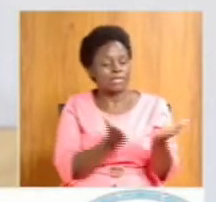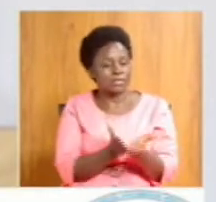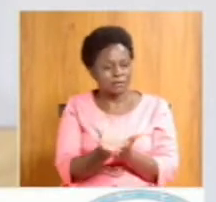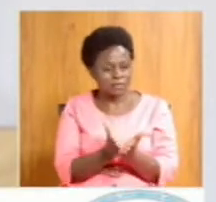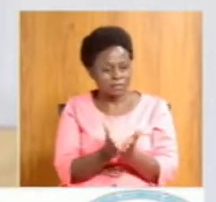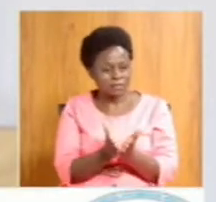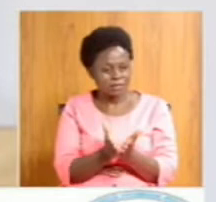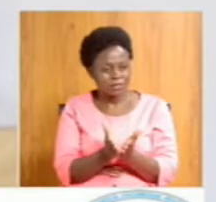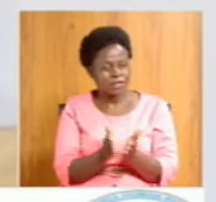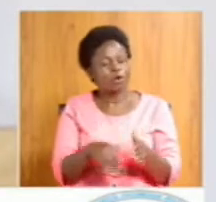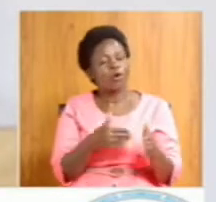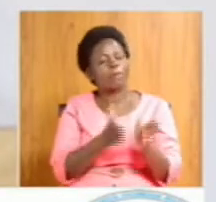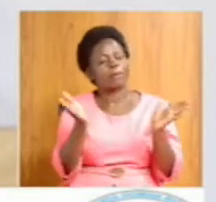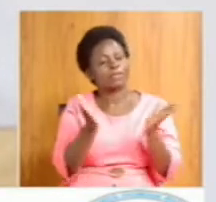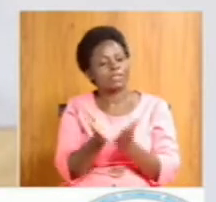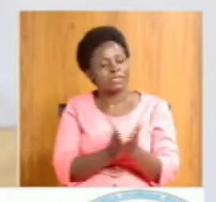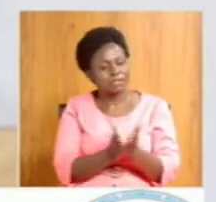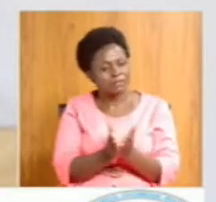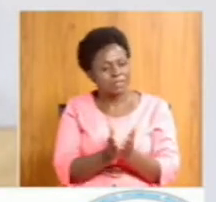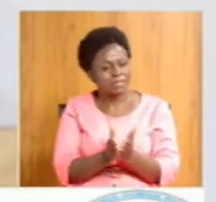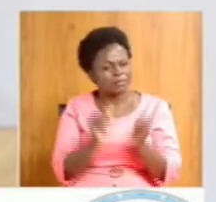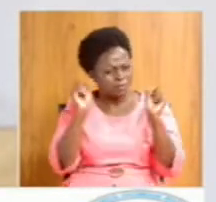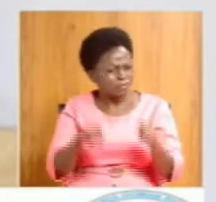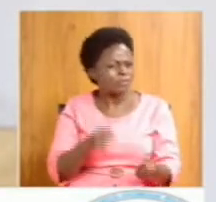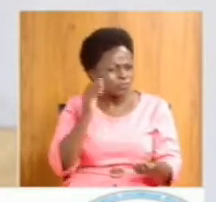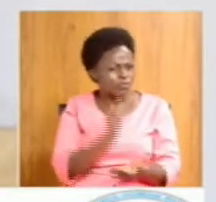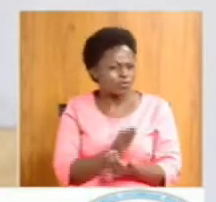or public services should stop.